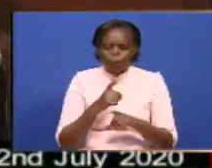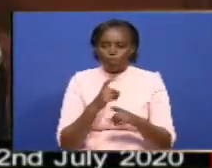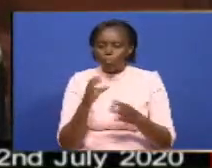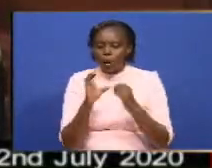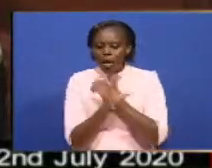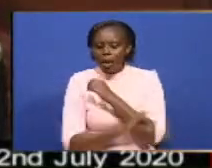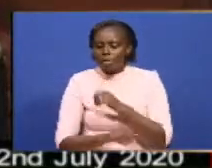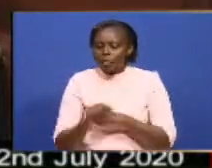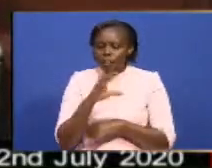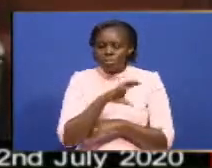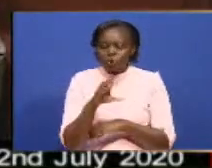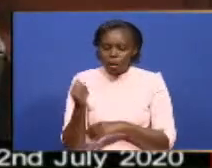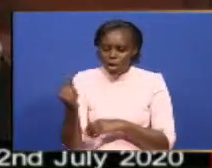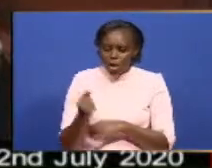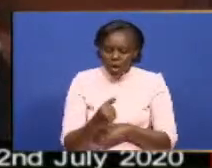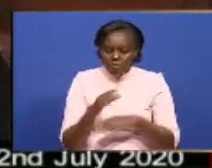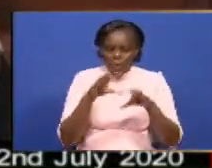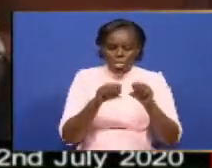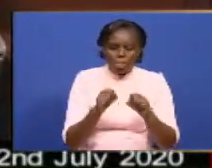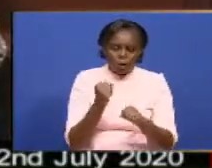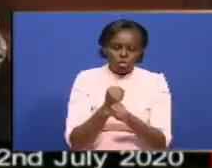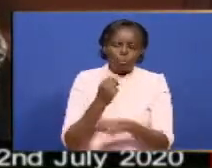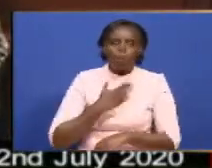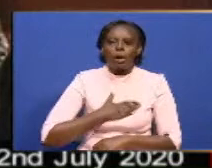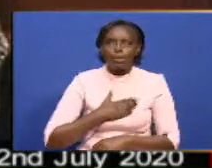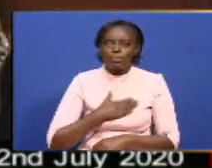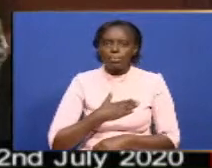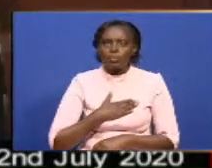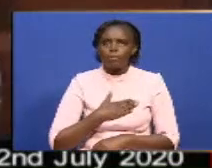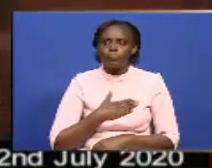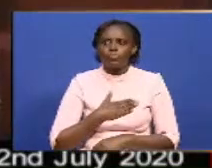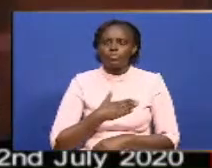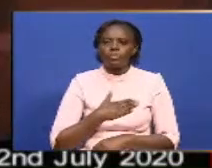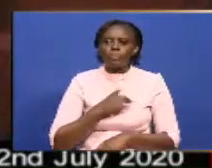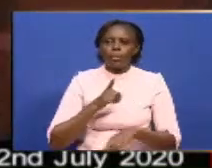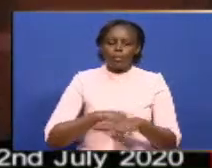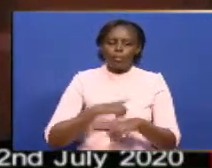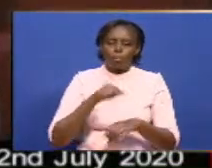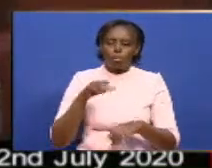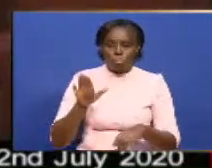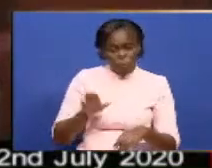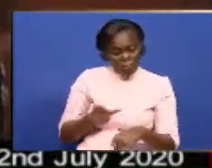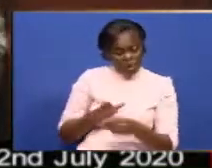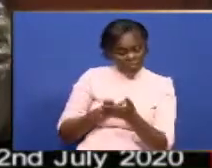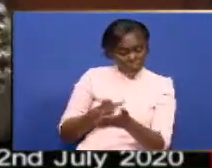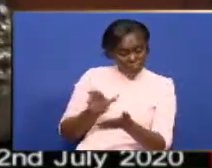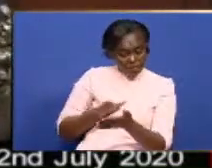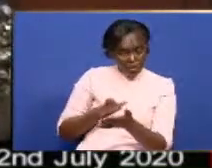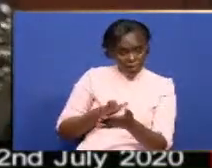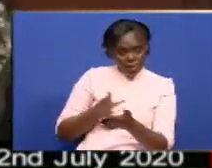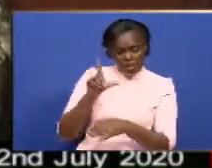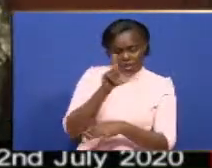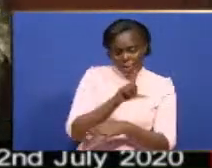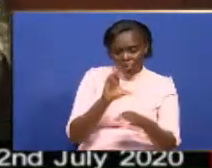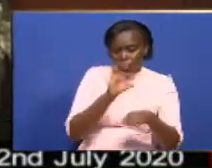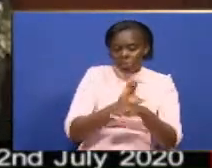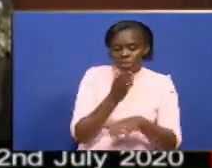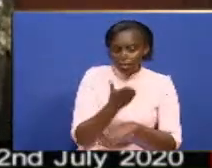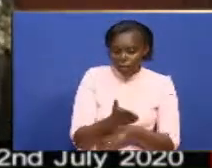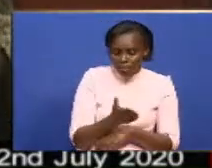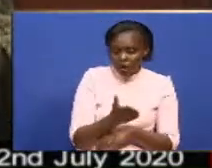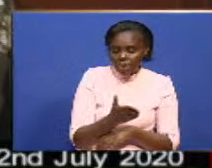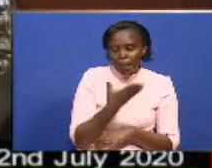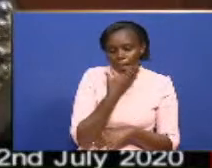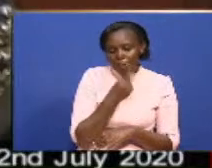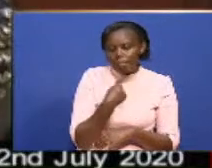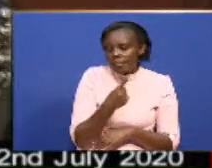country are coming to take our jobs. But when you go to the women, like in the local churches there, the men,